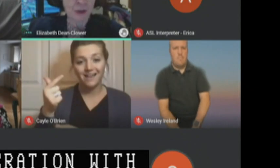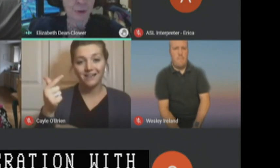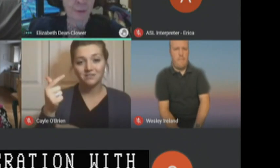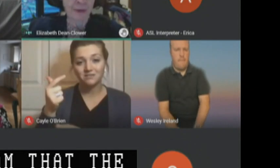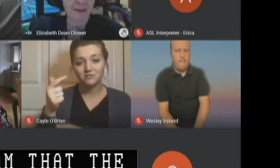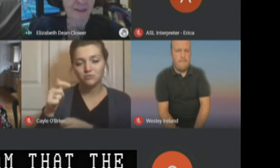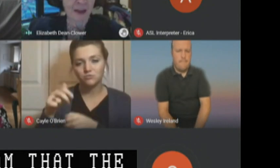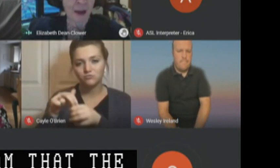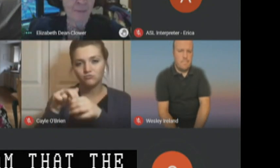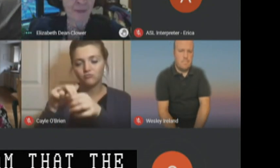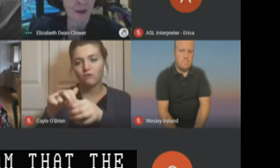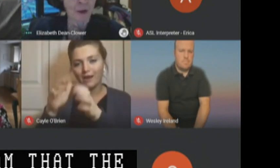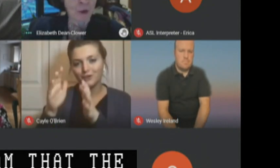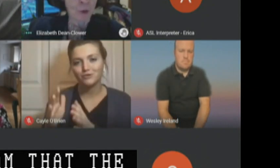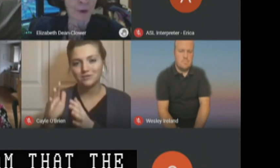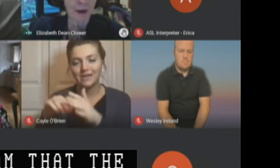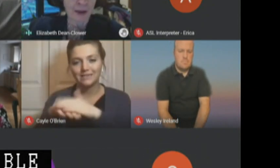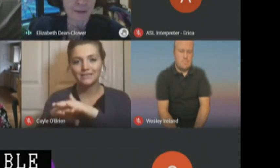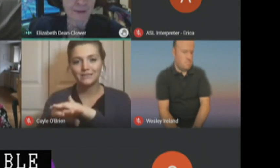Transportation Group,